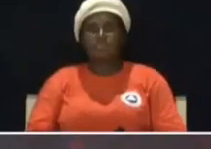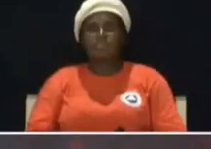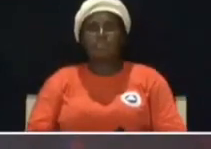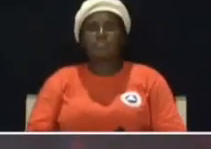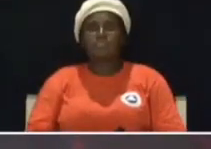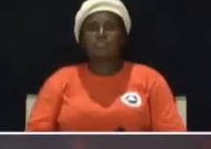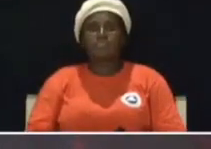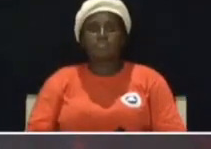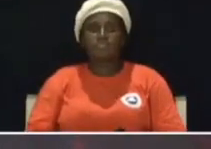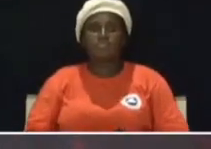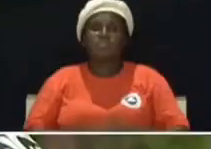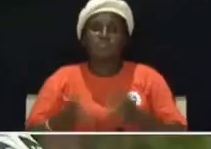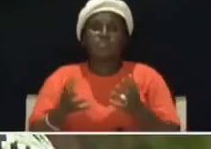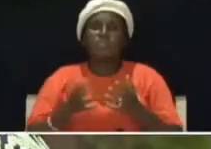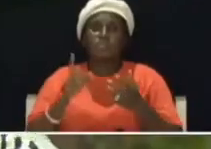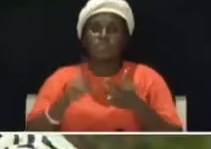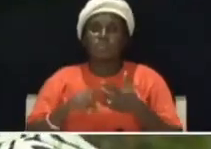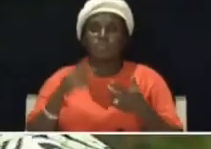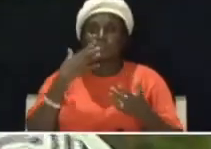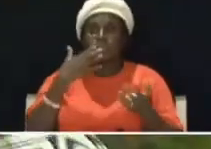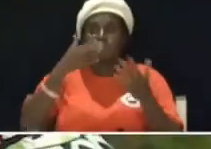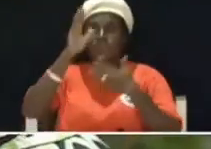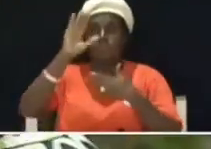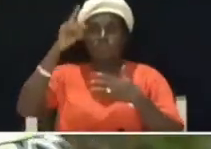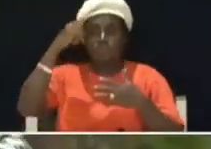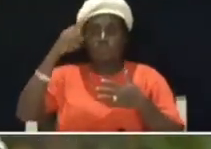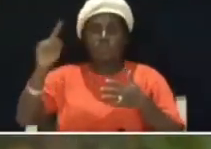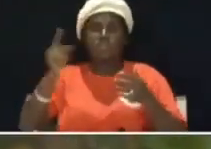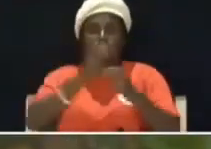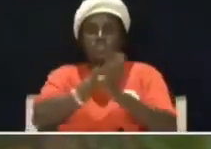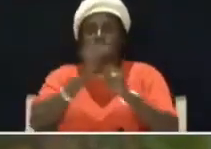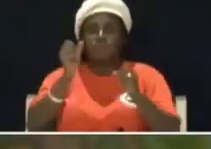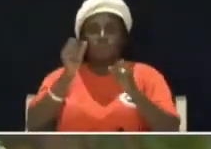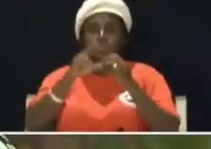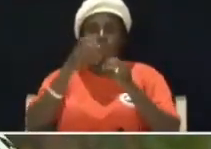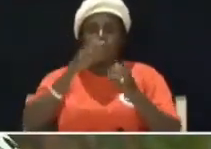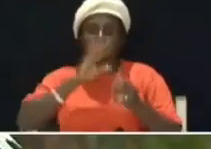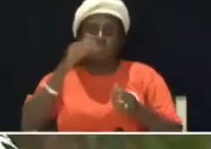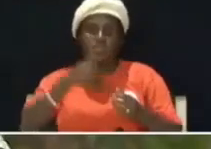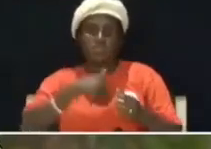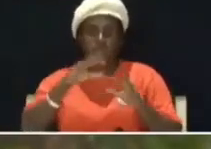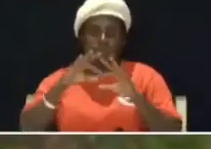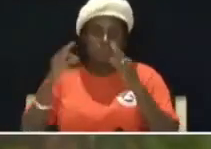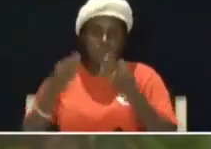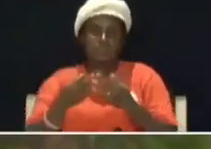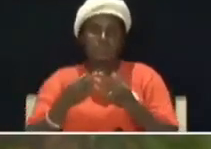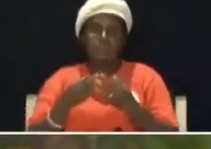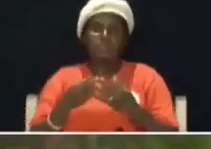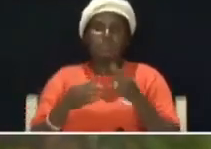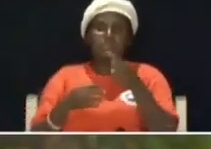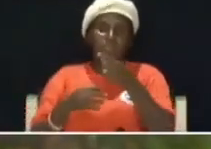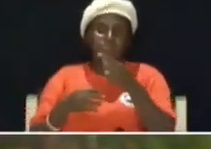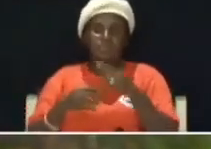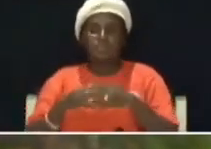I want to thank God for the salvation of my soul and that of my family. I am in Kiruka, Teodo.